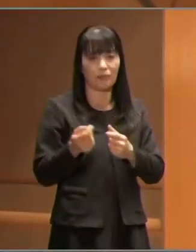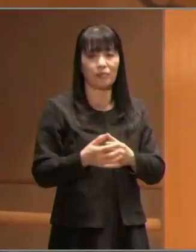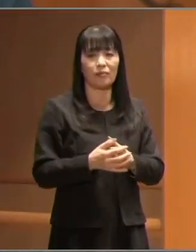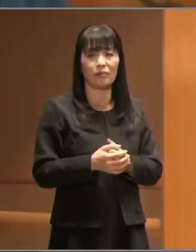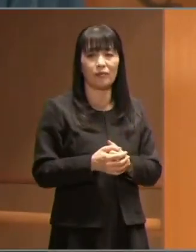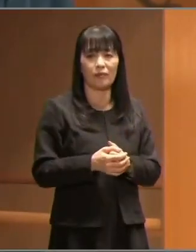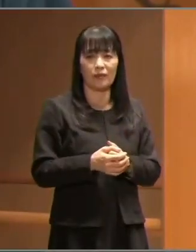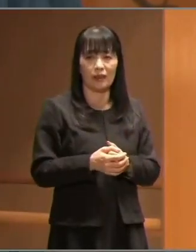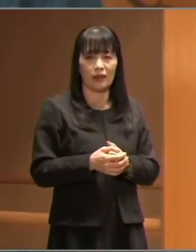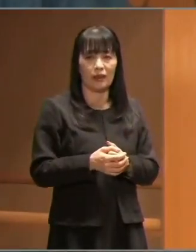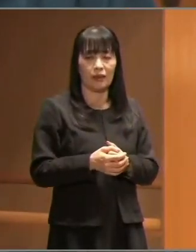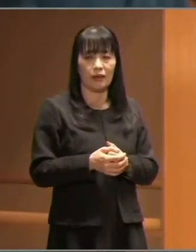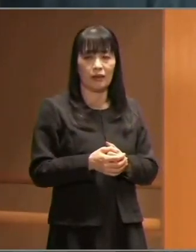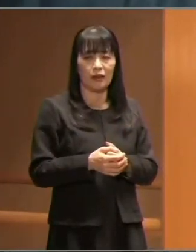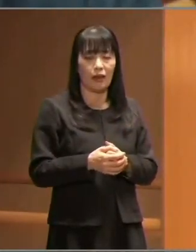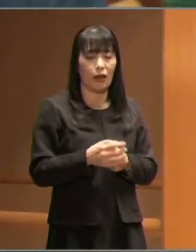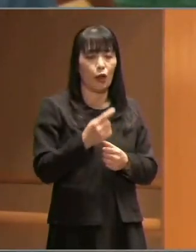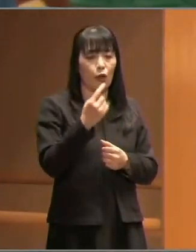photos.